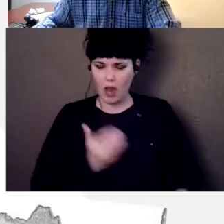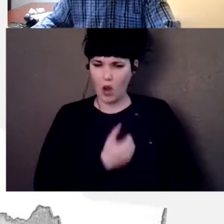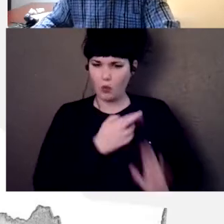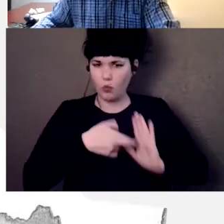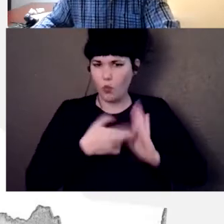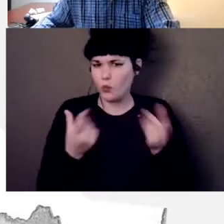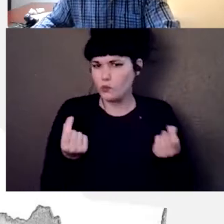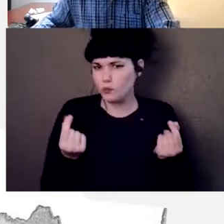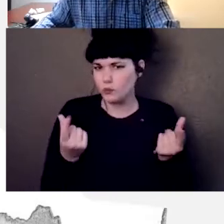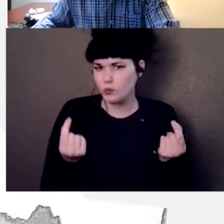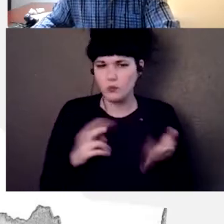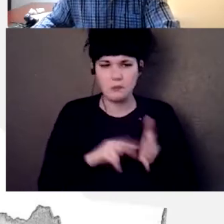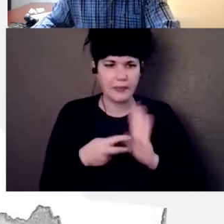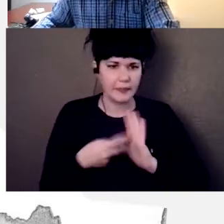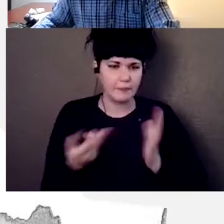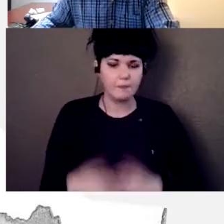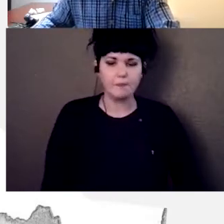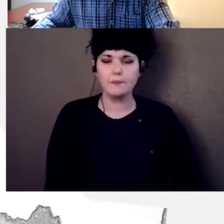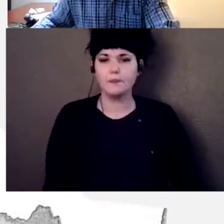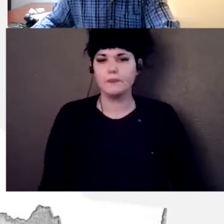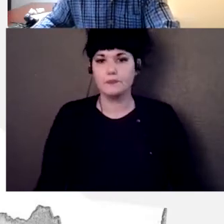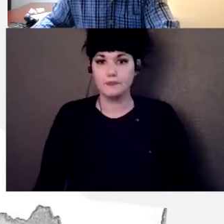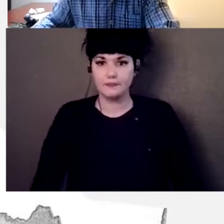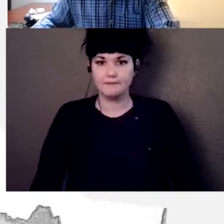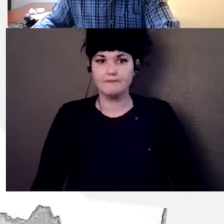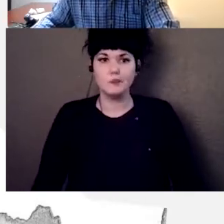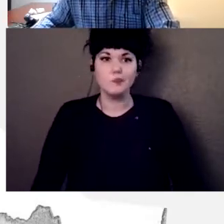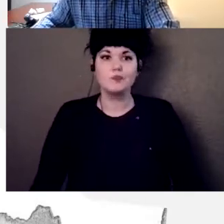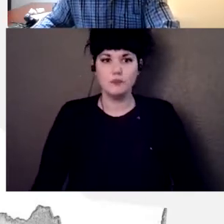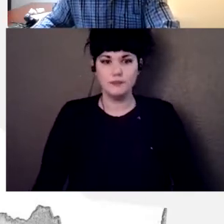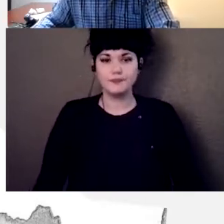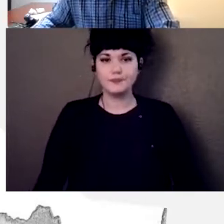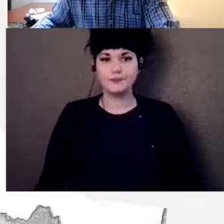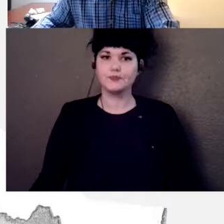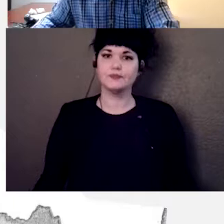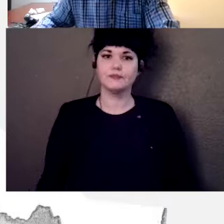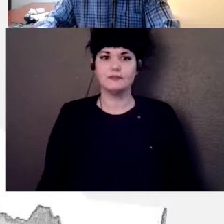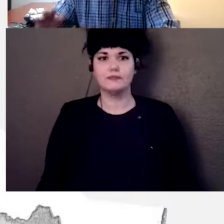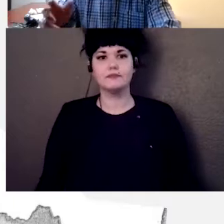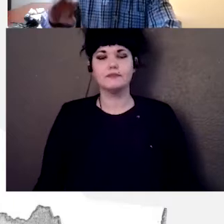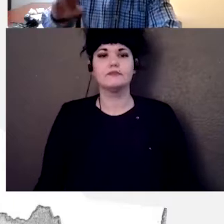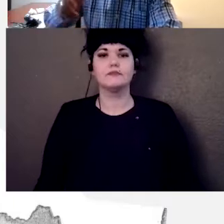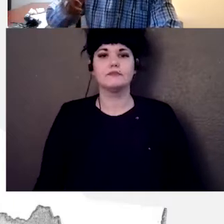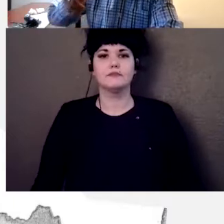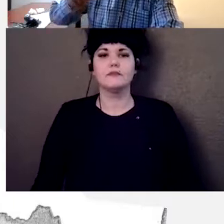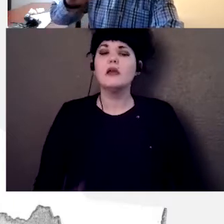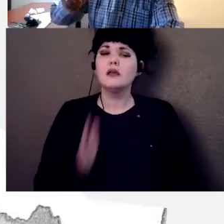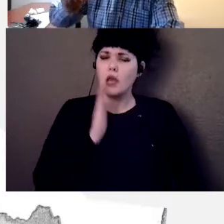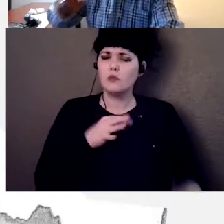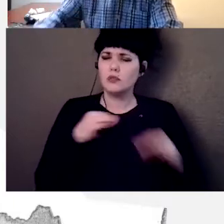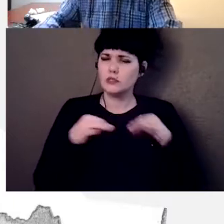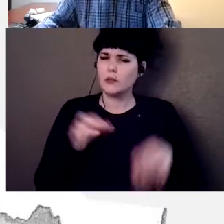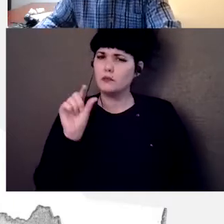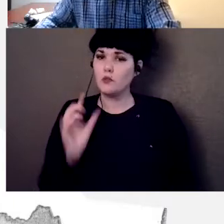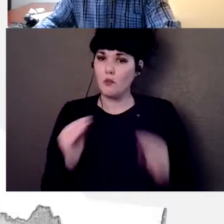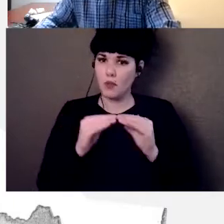DRNY stands for, and why we're here today. So I'm going to flesh that out a little bit more. DRNY is part